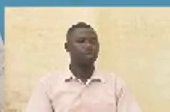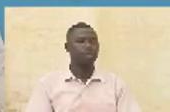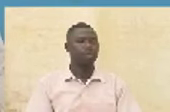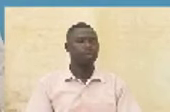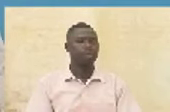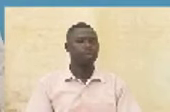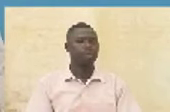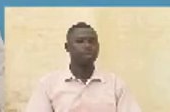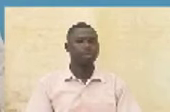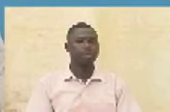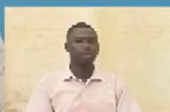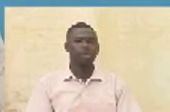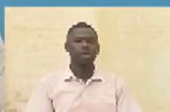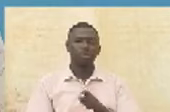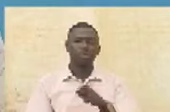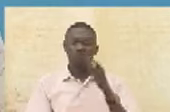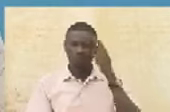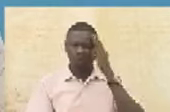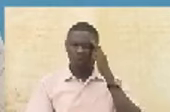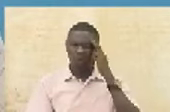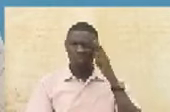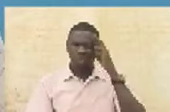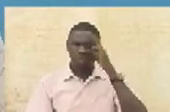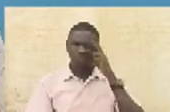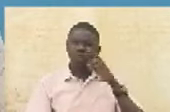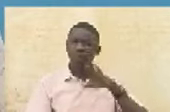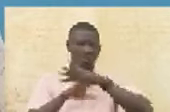And do you know the purpose of all of these?